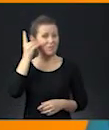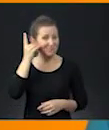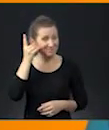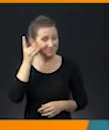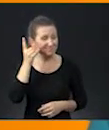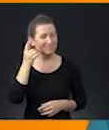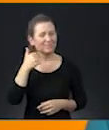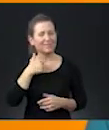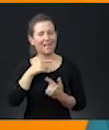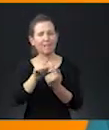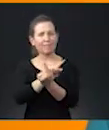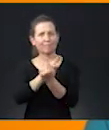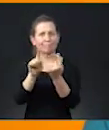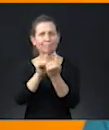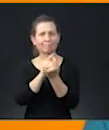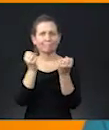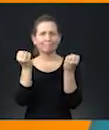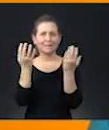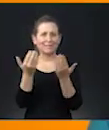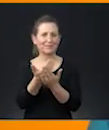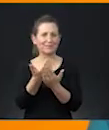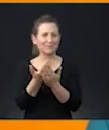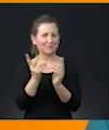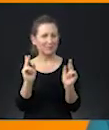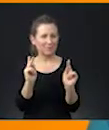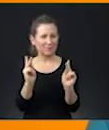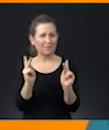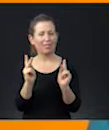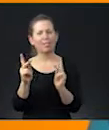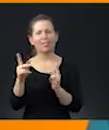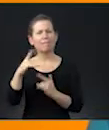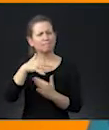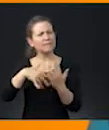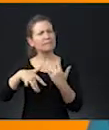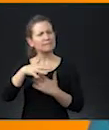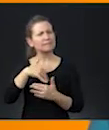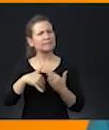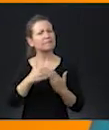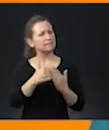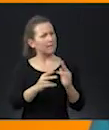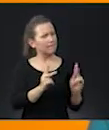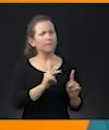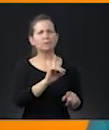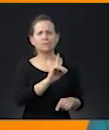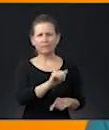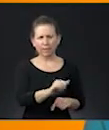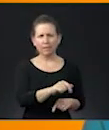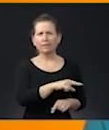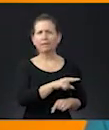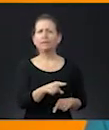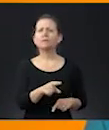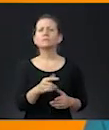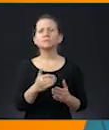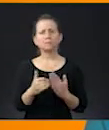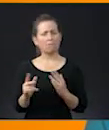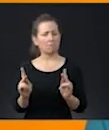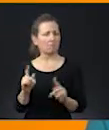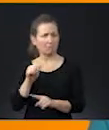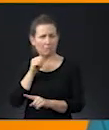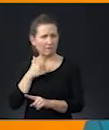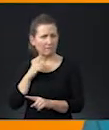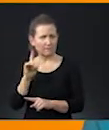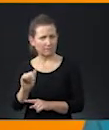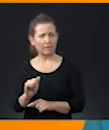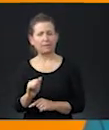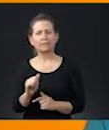met a lot of new people. It was mixed people with disabilities and people without. Living on campus,